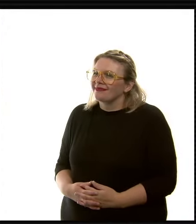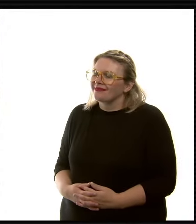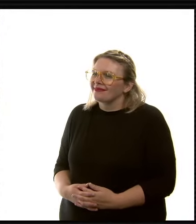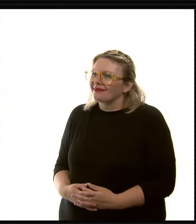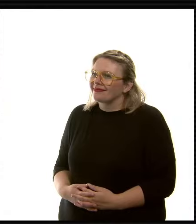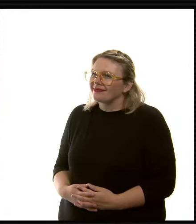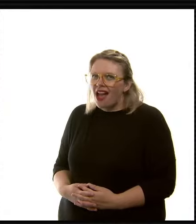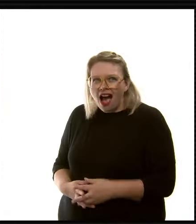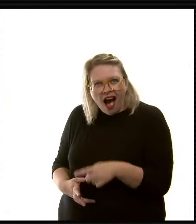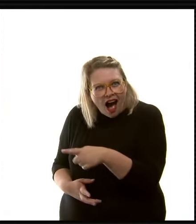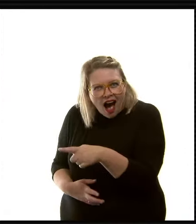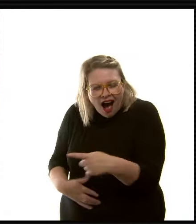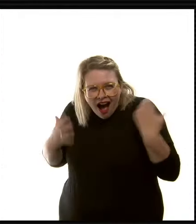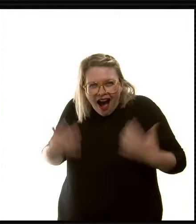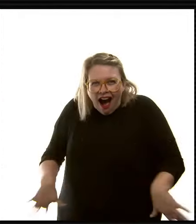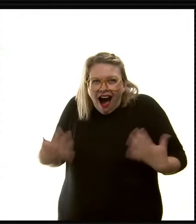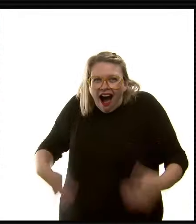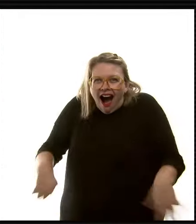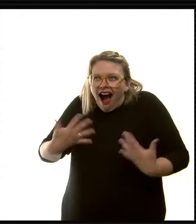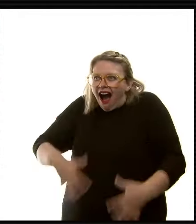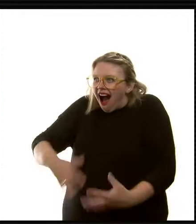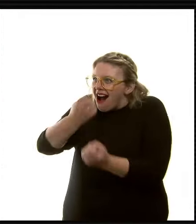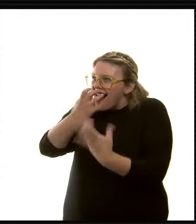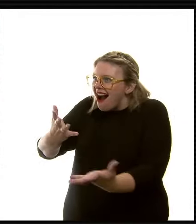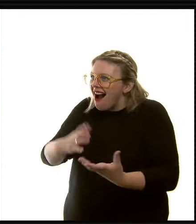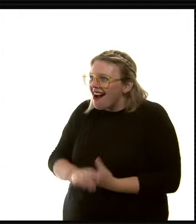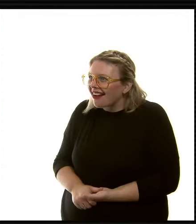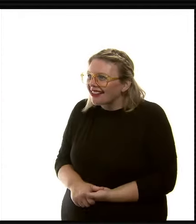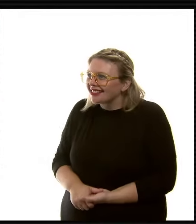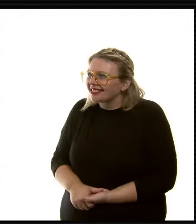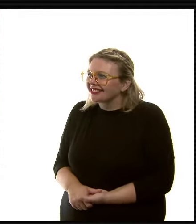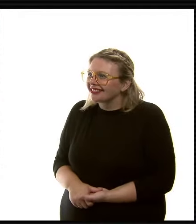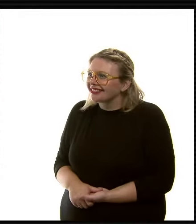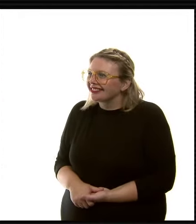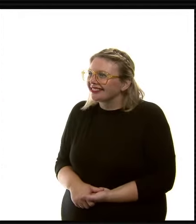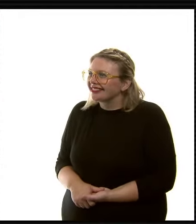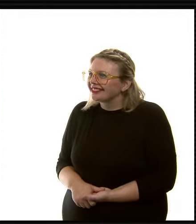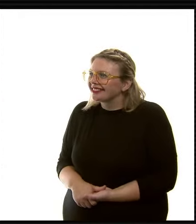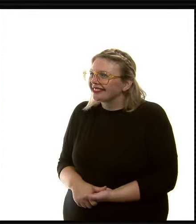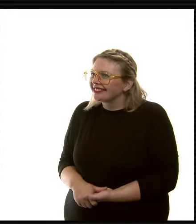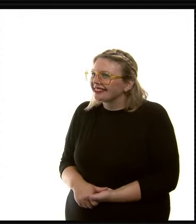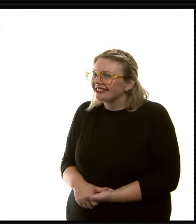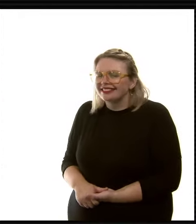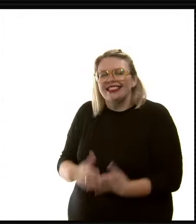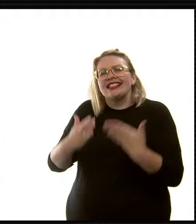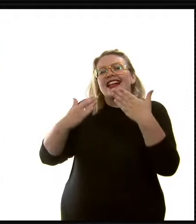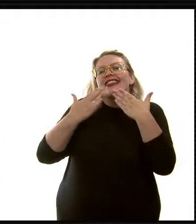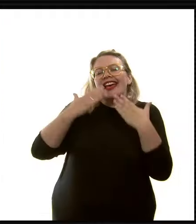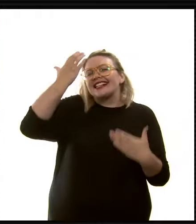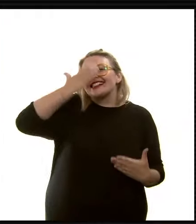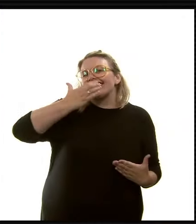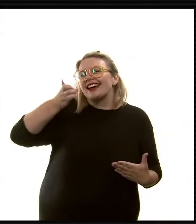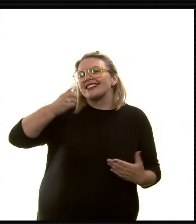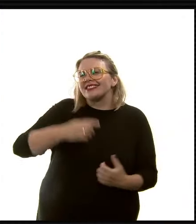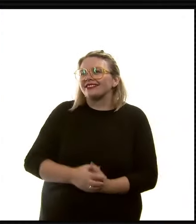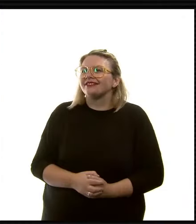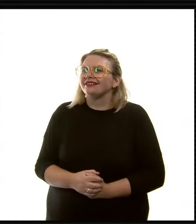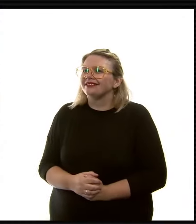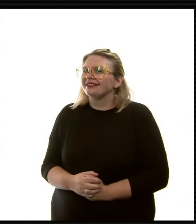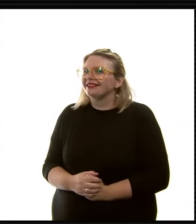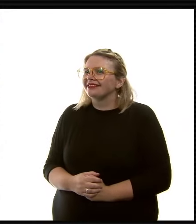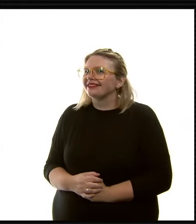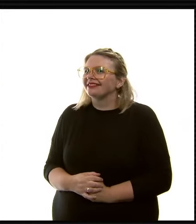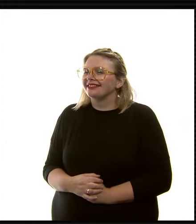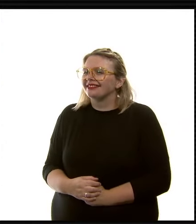Oh. Look at that. All right. Wow. Thanks, Knight. Thanks. Bye. Oh,